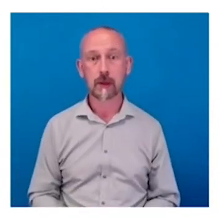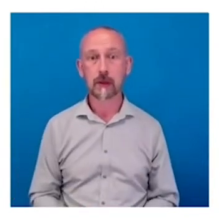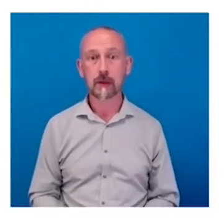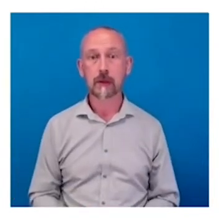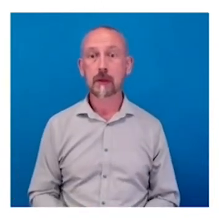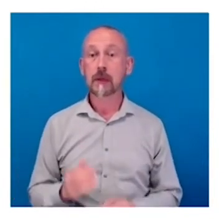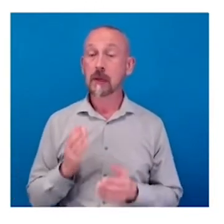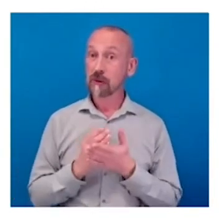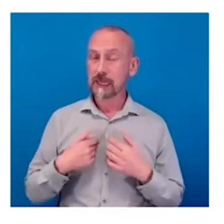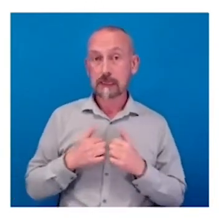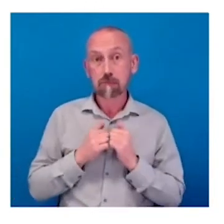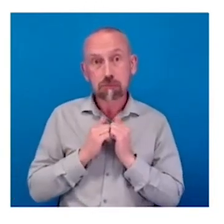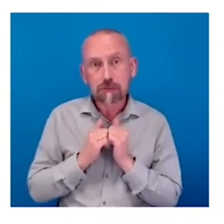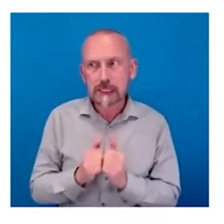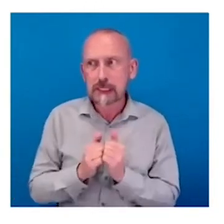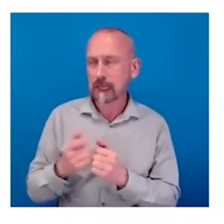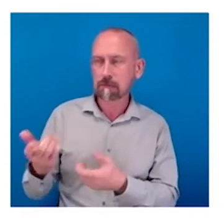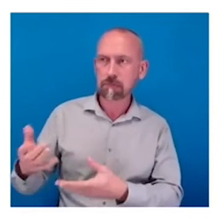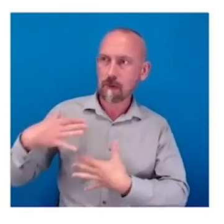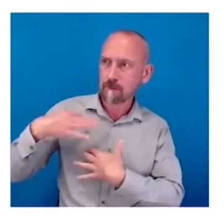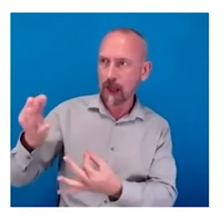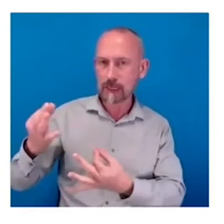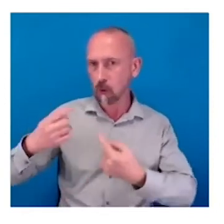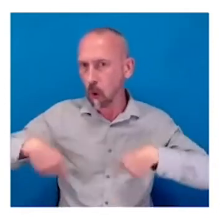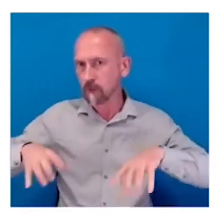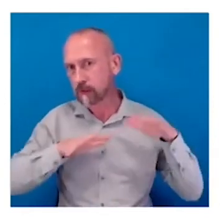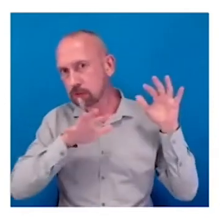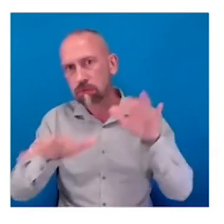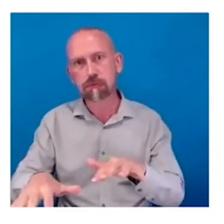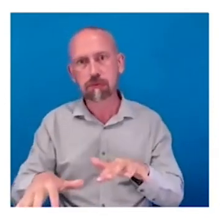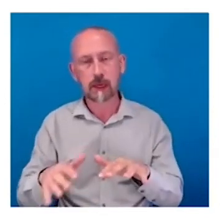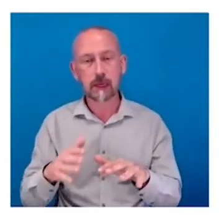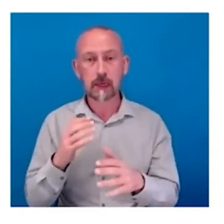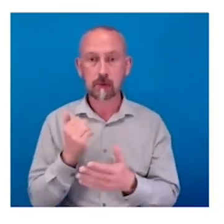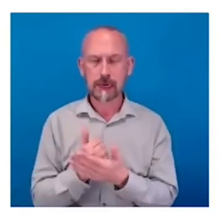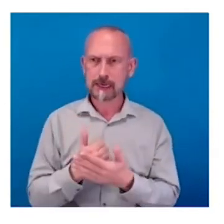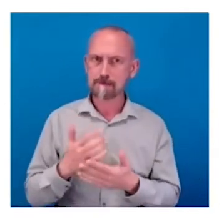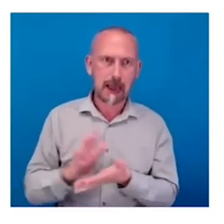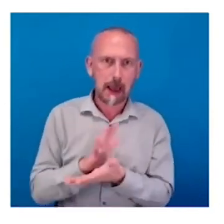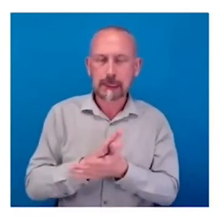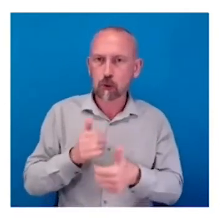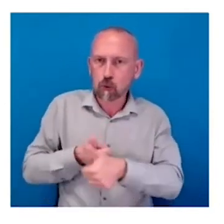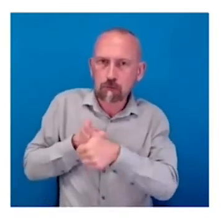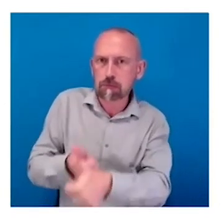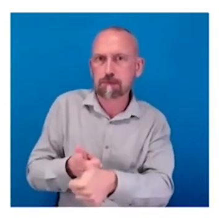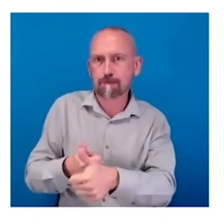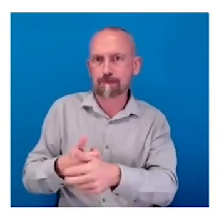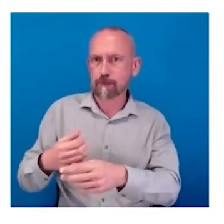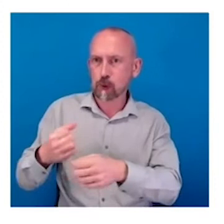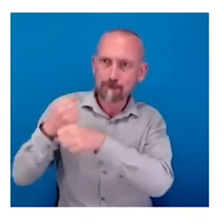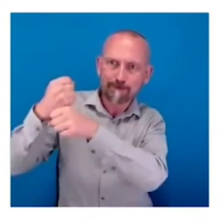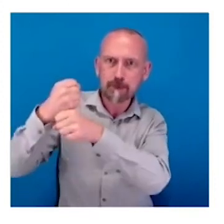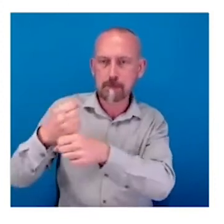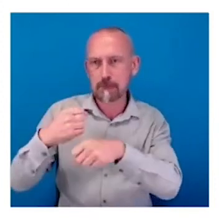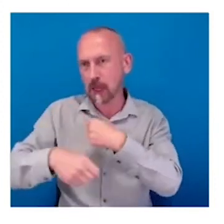team having all of us out today. I'm happy to be a part of a movement, and that is to help all of us live more